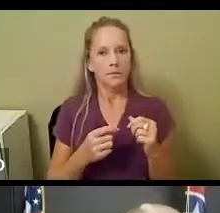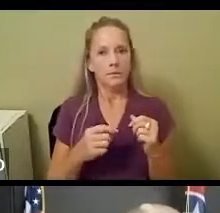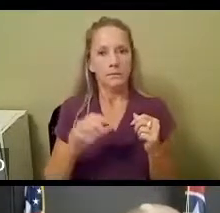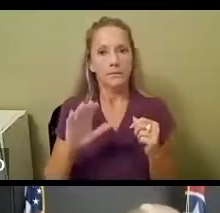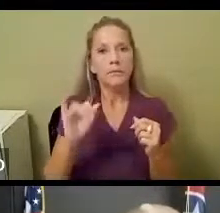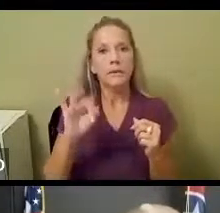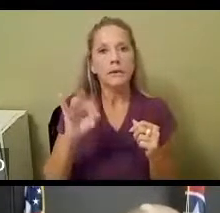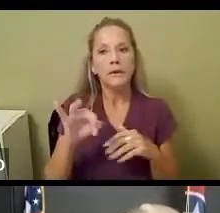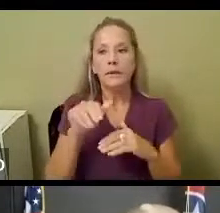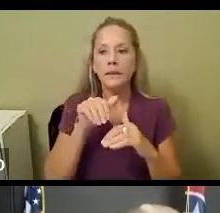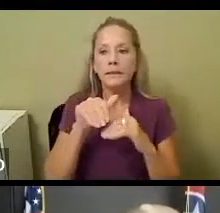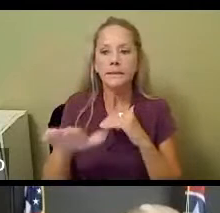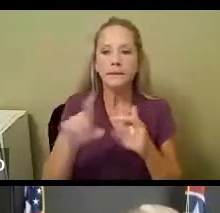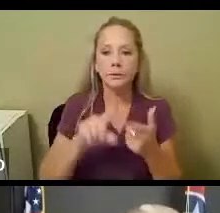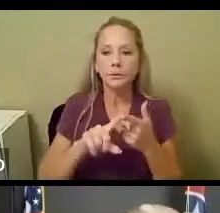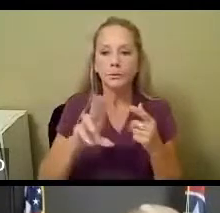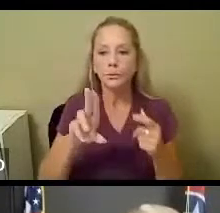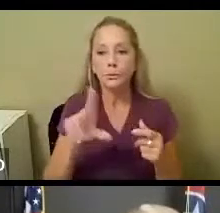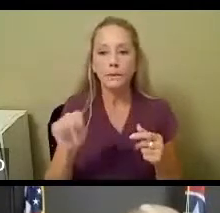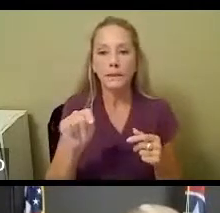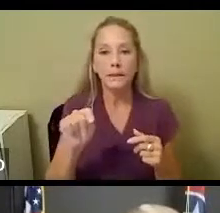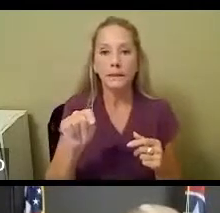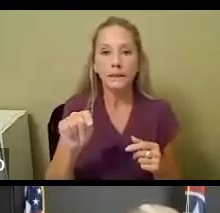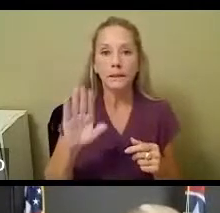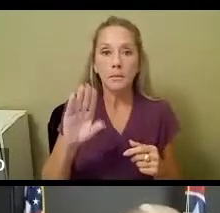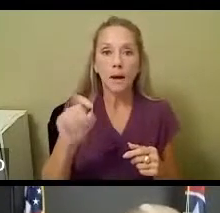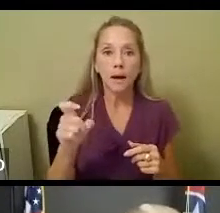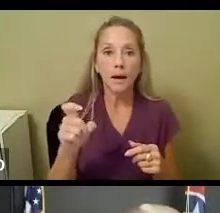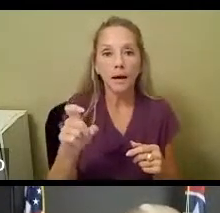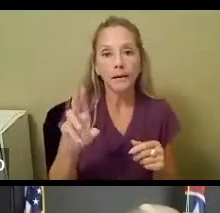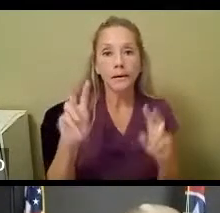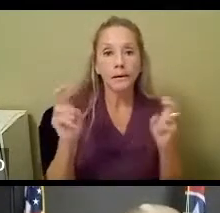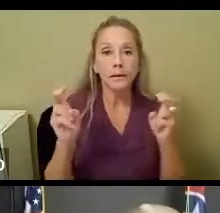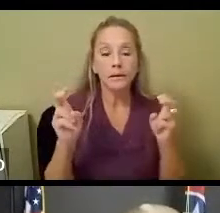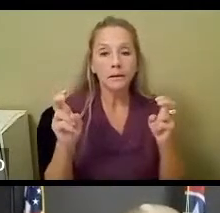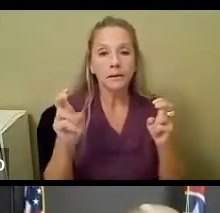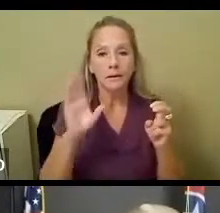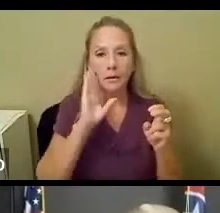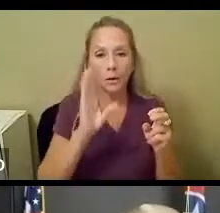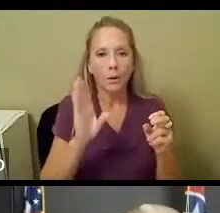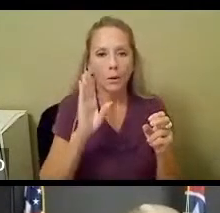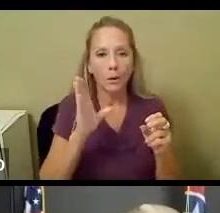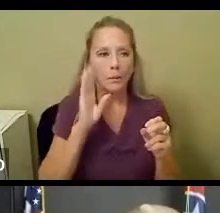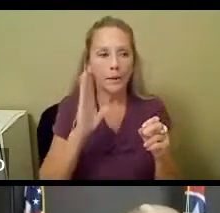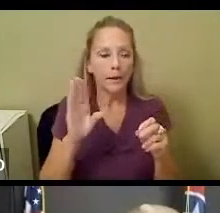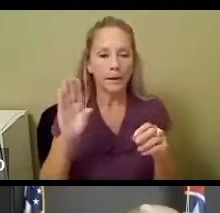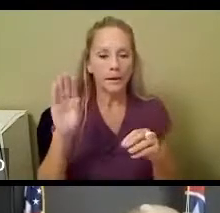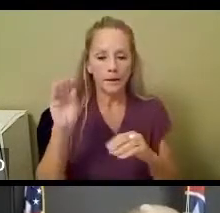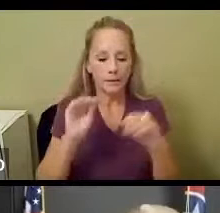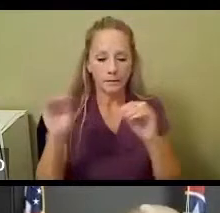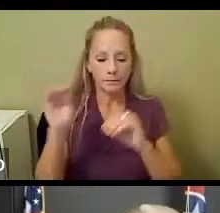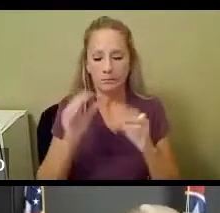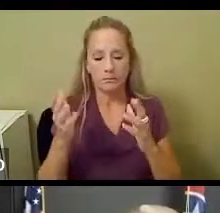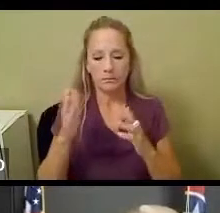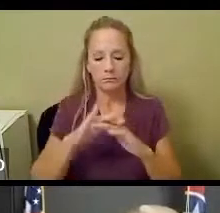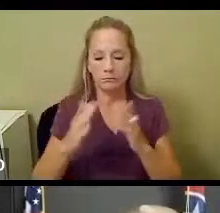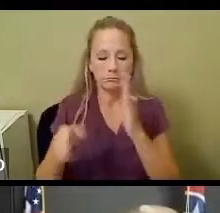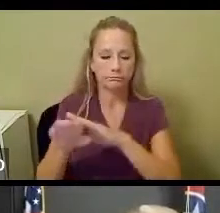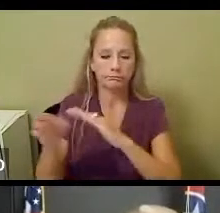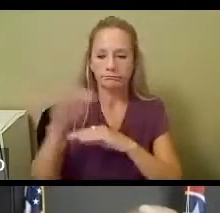for example, your UT box, it's going to be confounding and cluttering and such. So